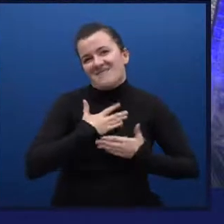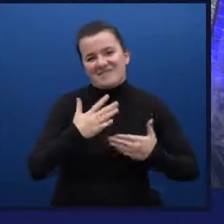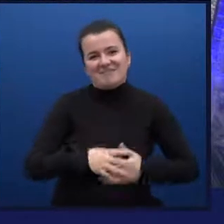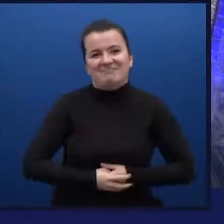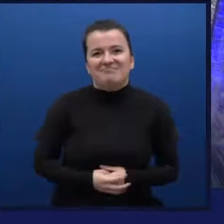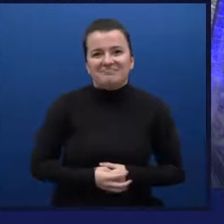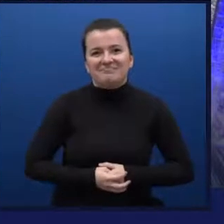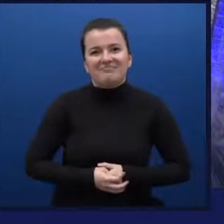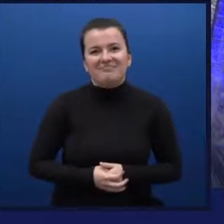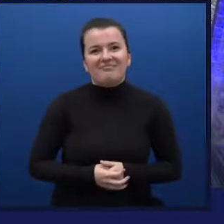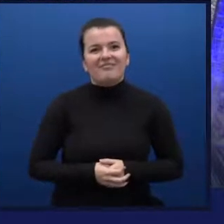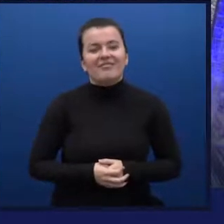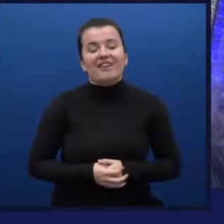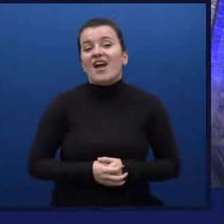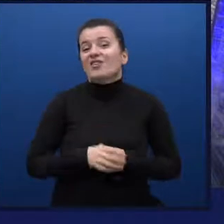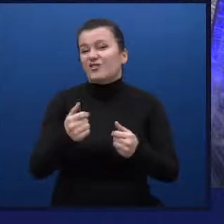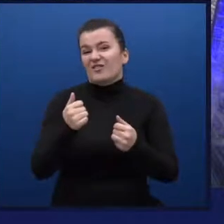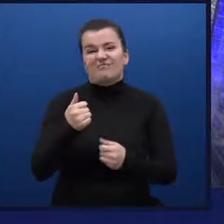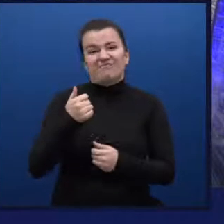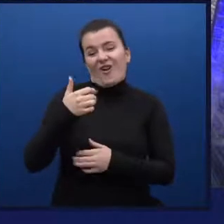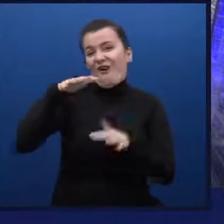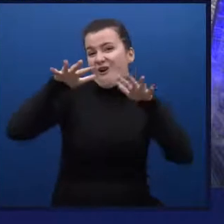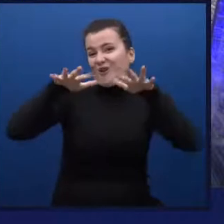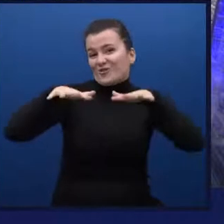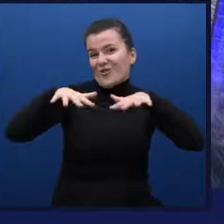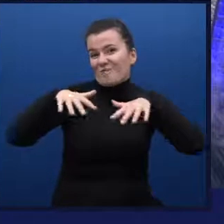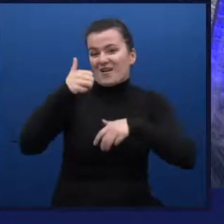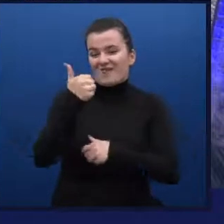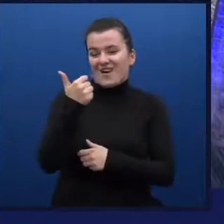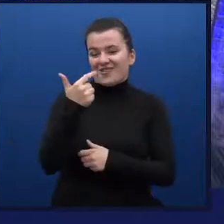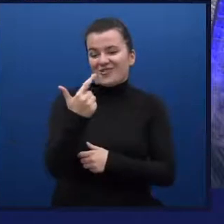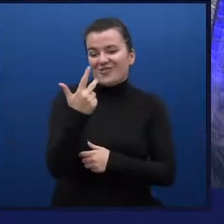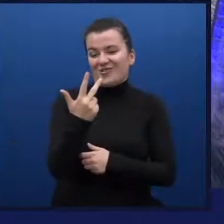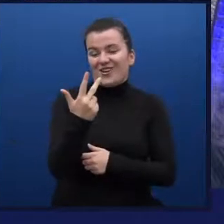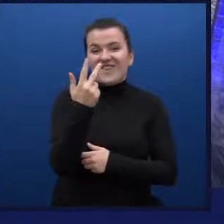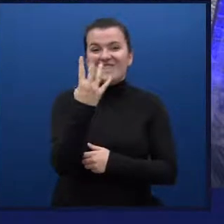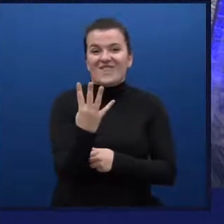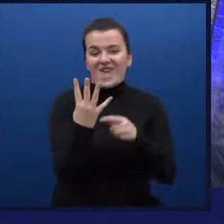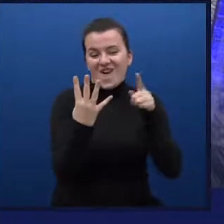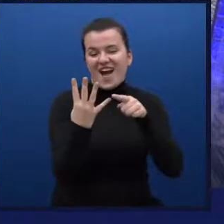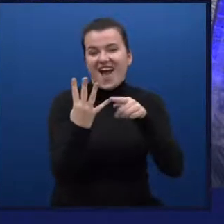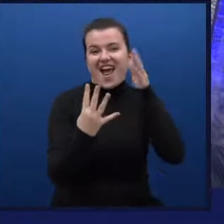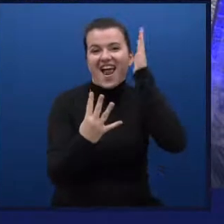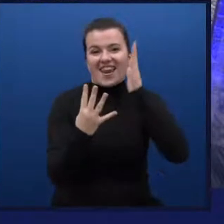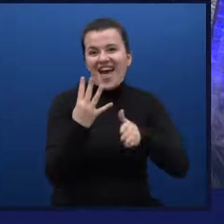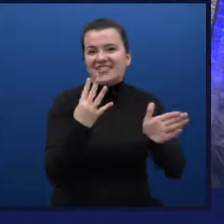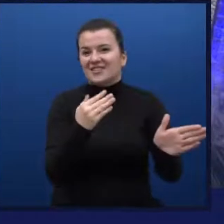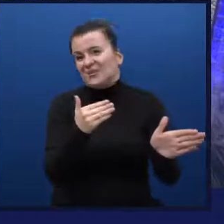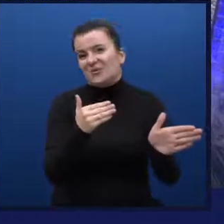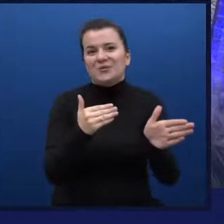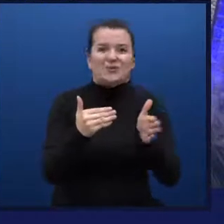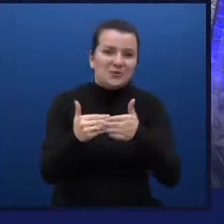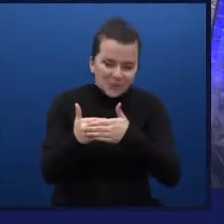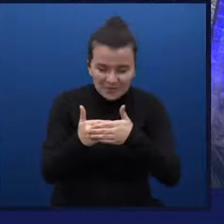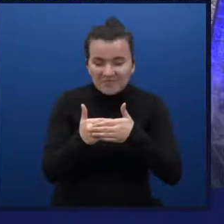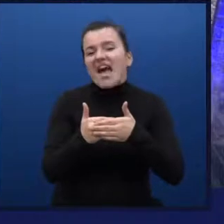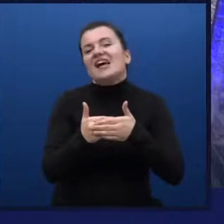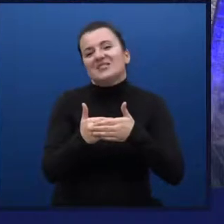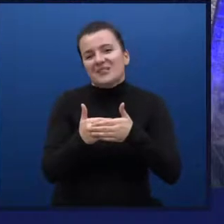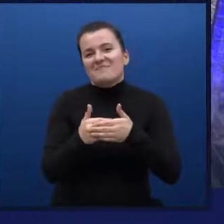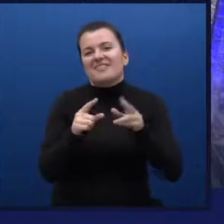the last episode of the October sessions. So we'll be gone for a little bit for Christmas time,